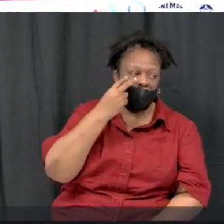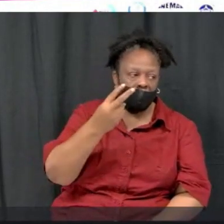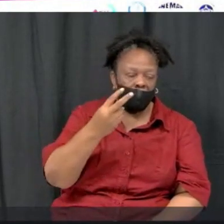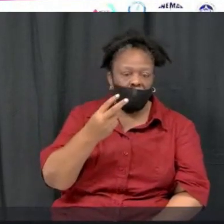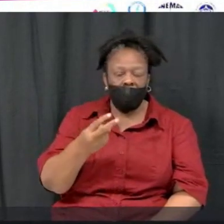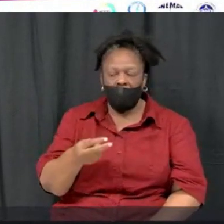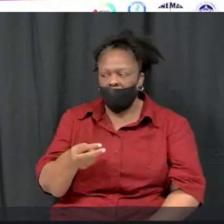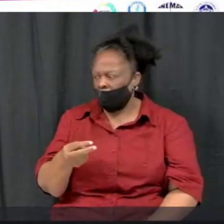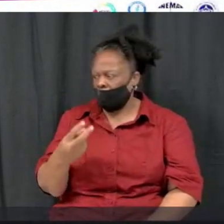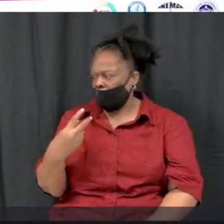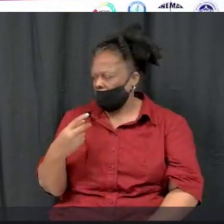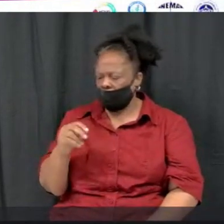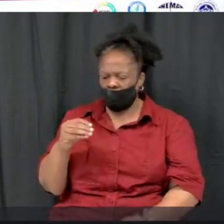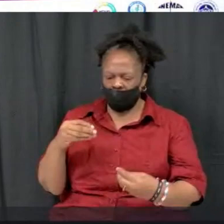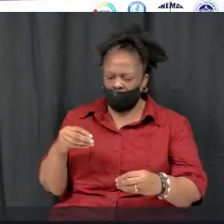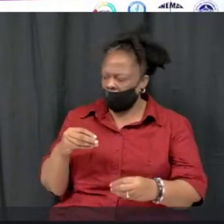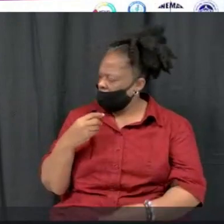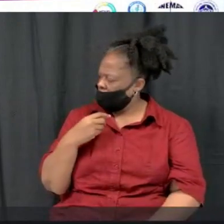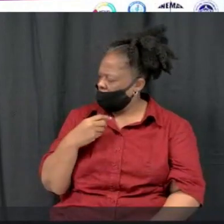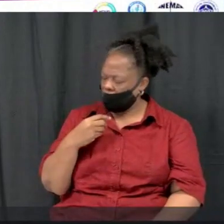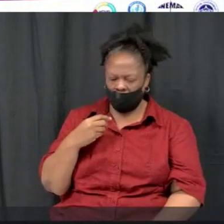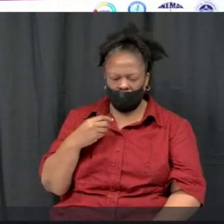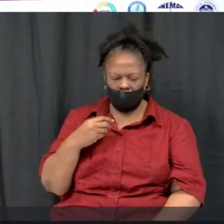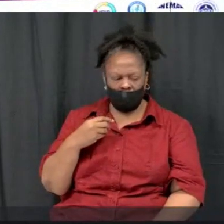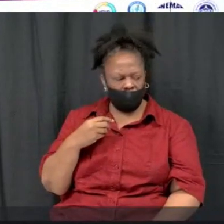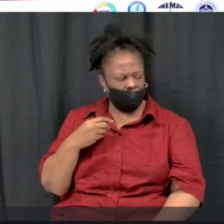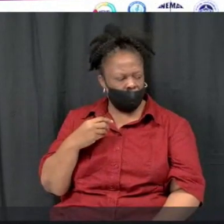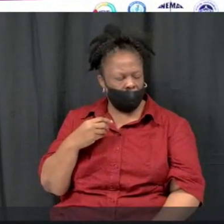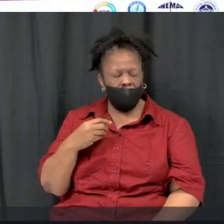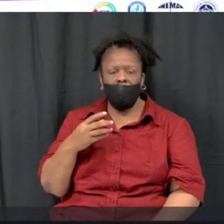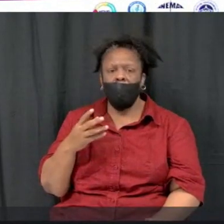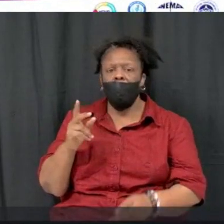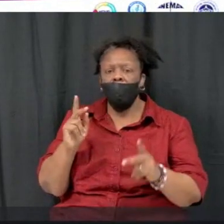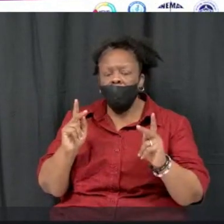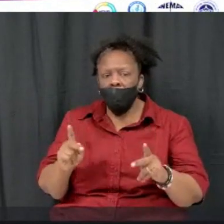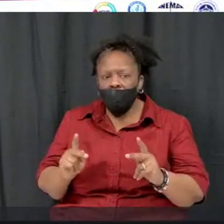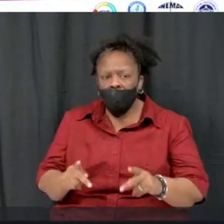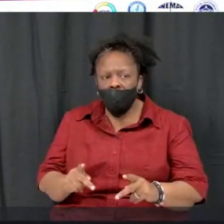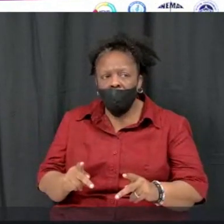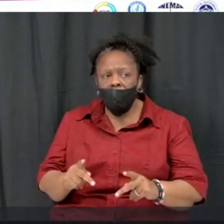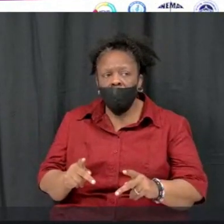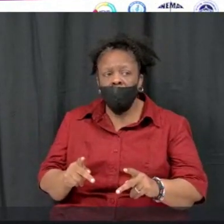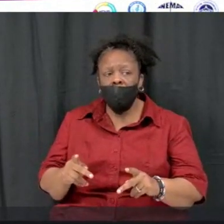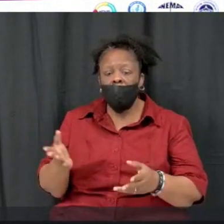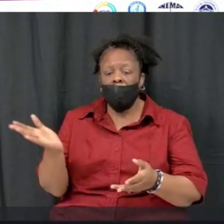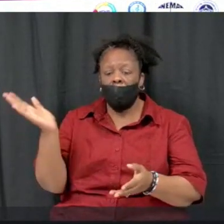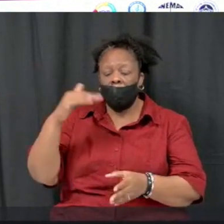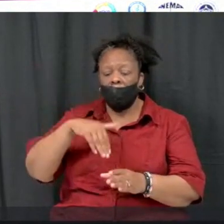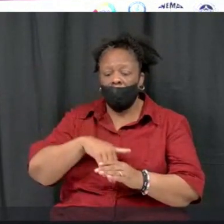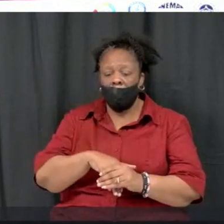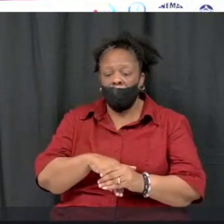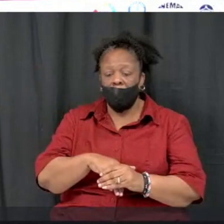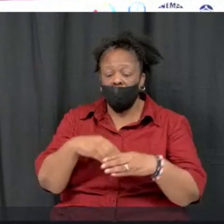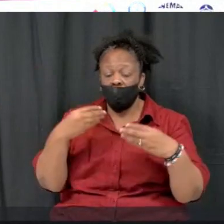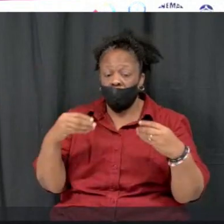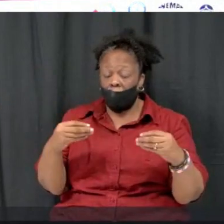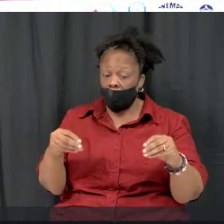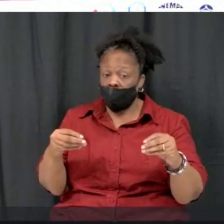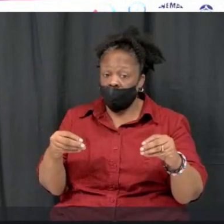stores. I know that the customers are guilty, but you hold the power. And I keep saying this: if you own a